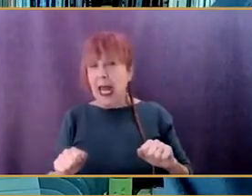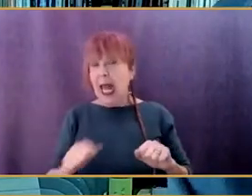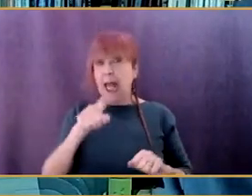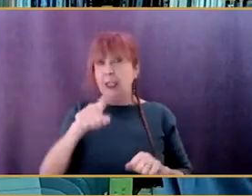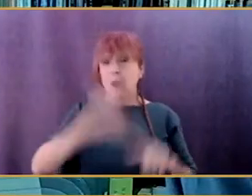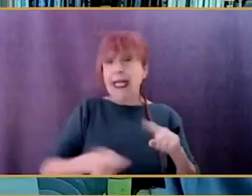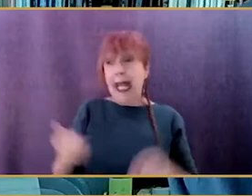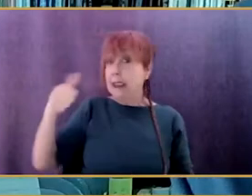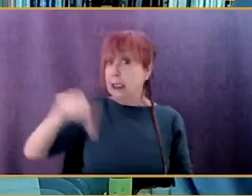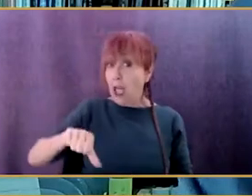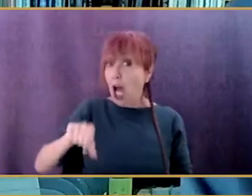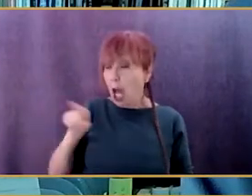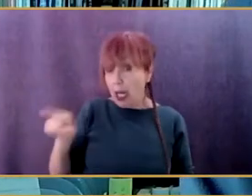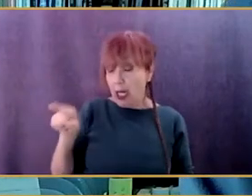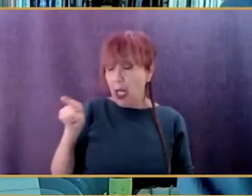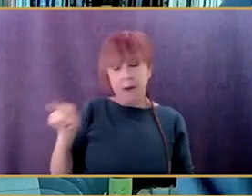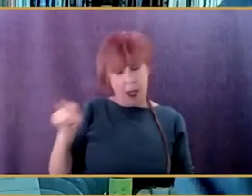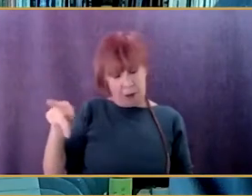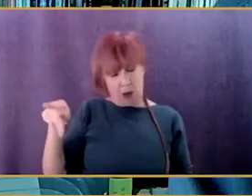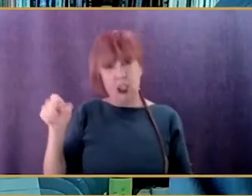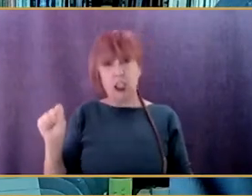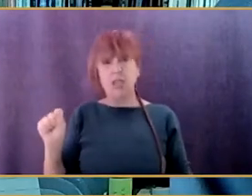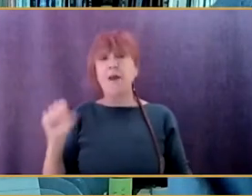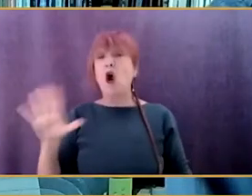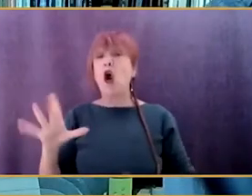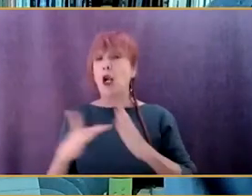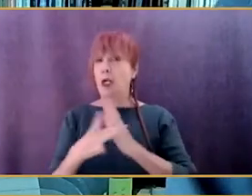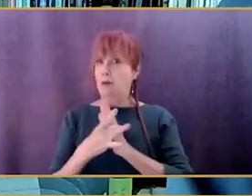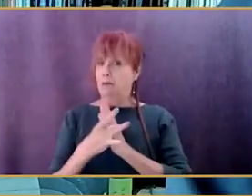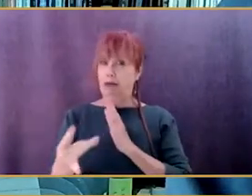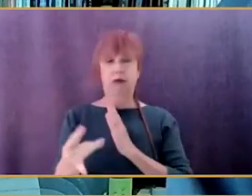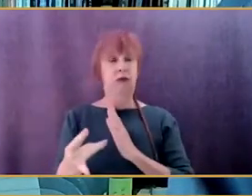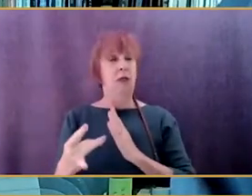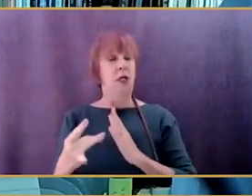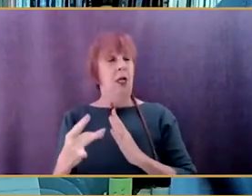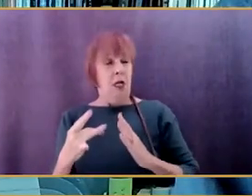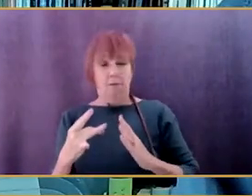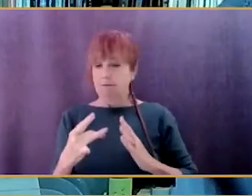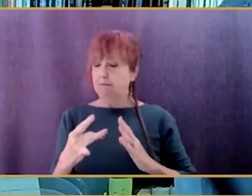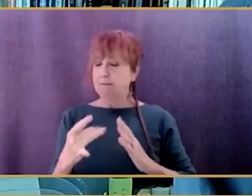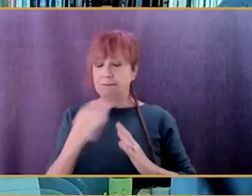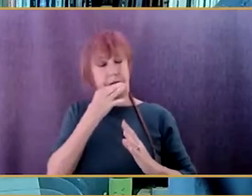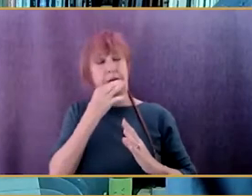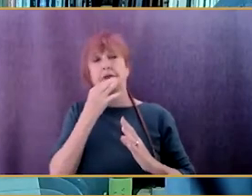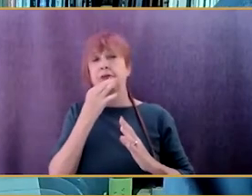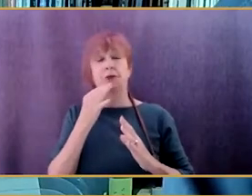the things that you cannot deny Is that Patricia Smith's facility for formal practice